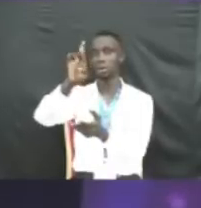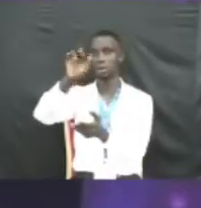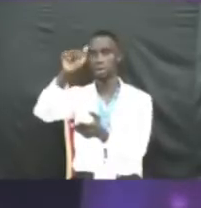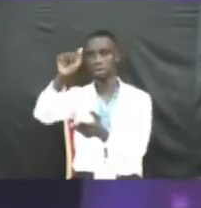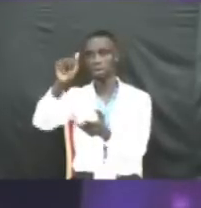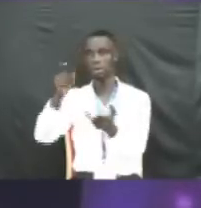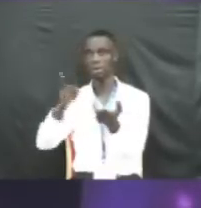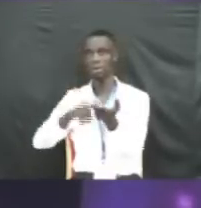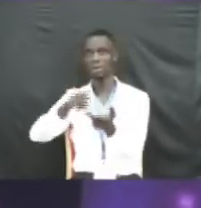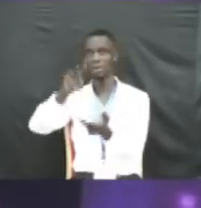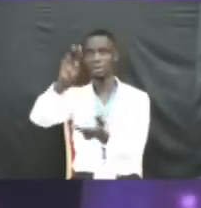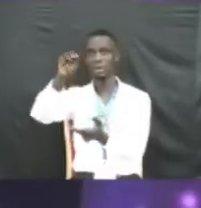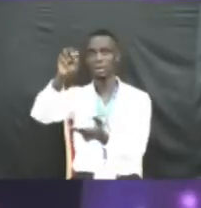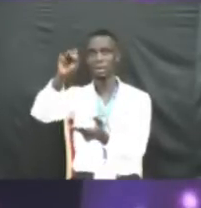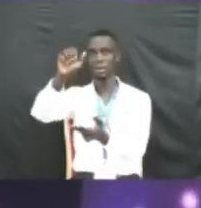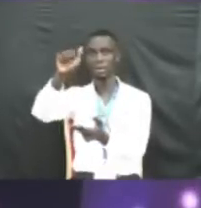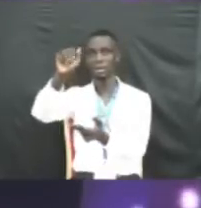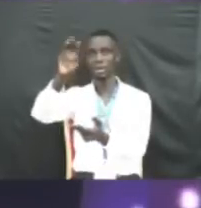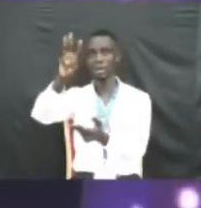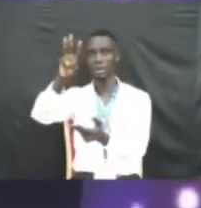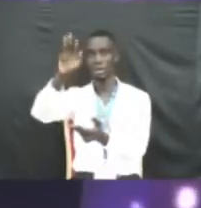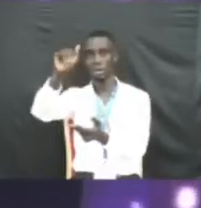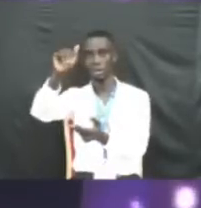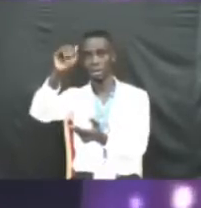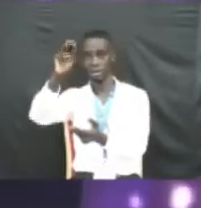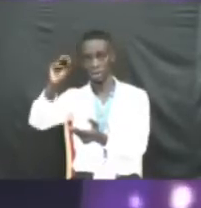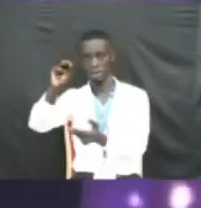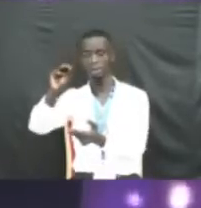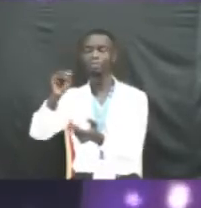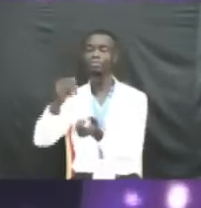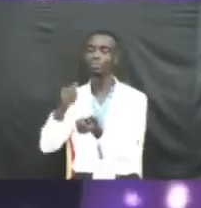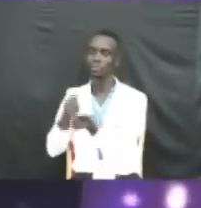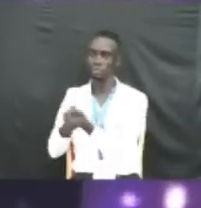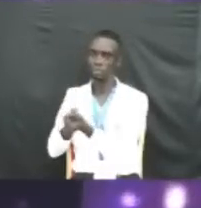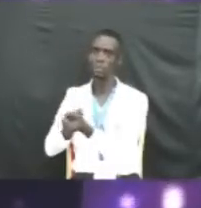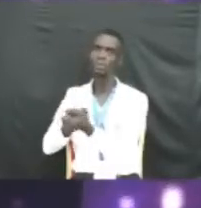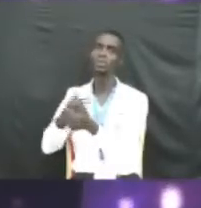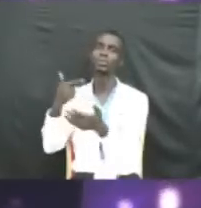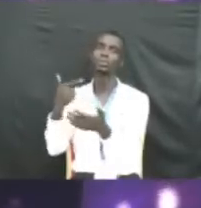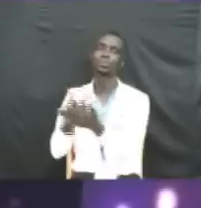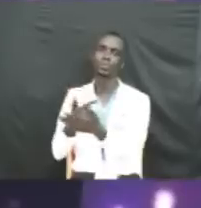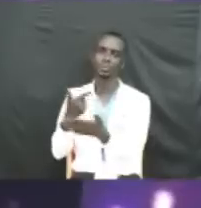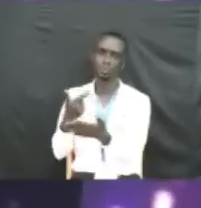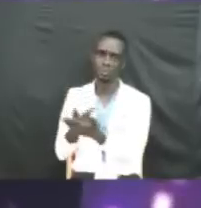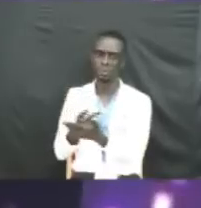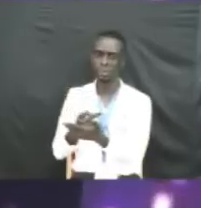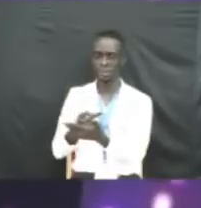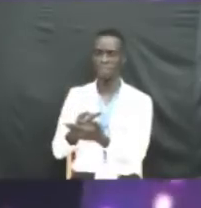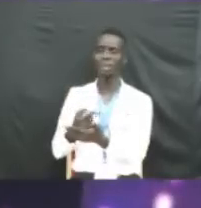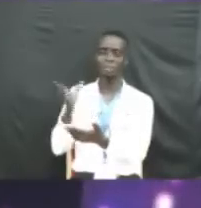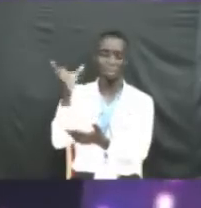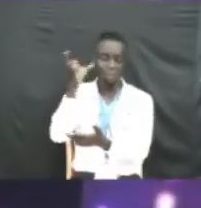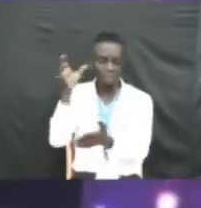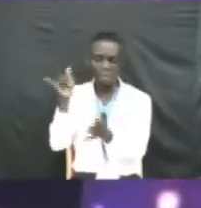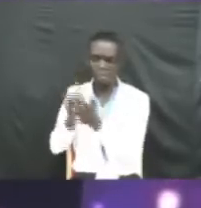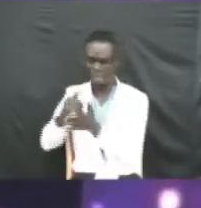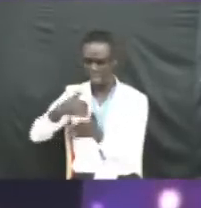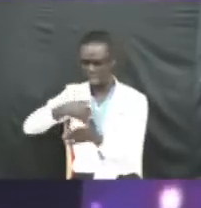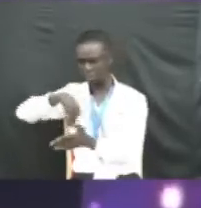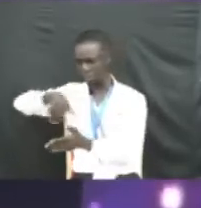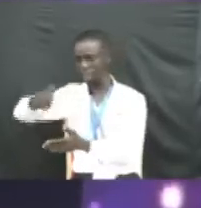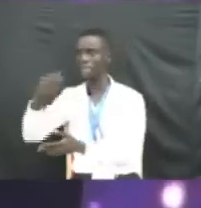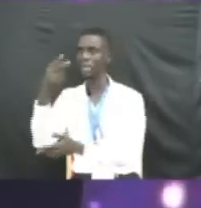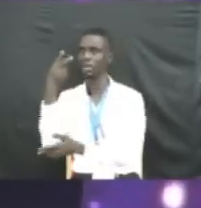prison service and by extension to the nation. I am told that there are two others also at